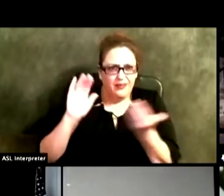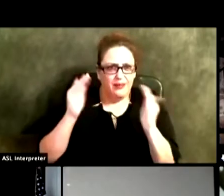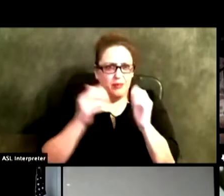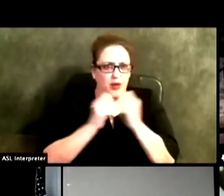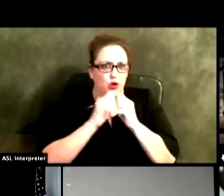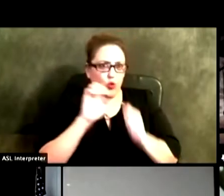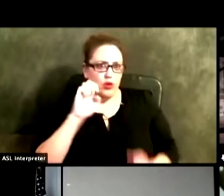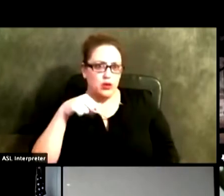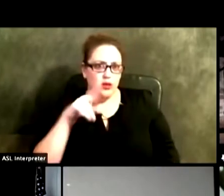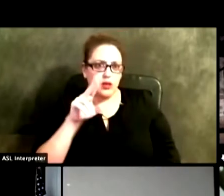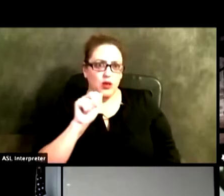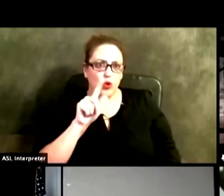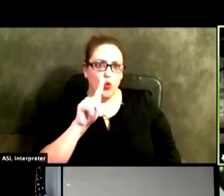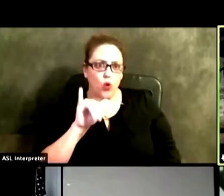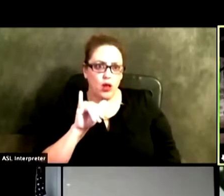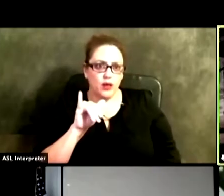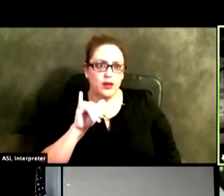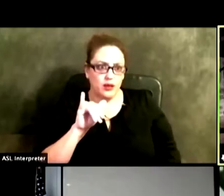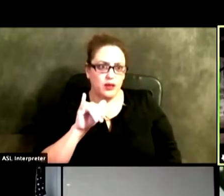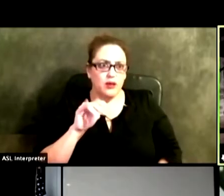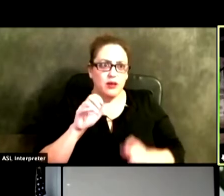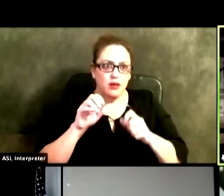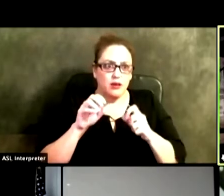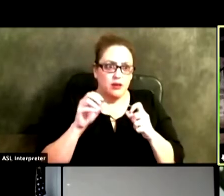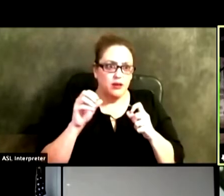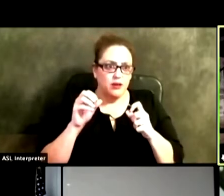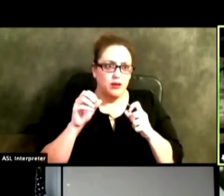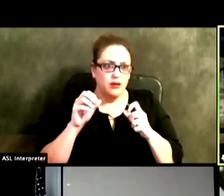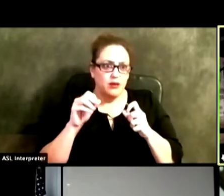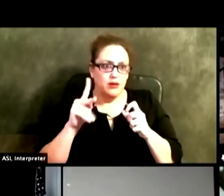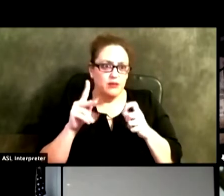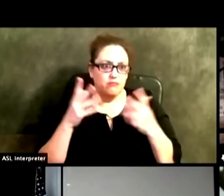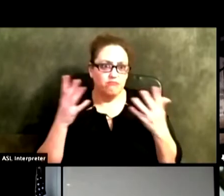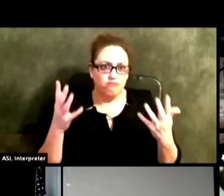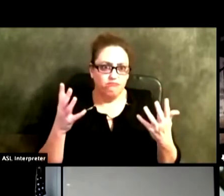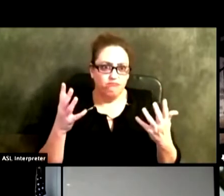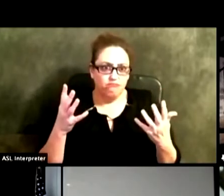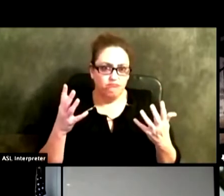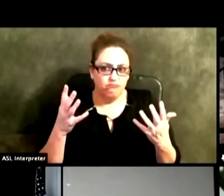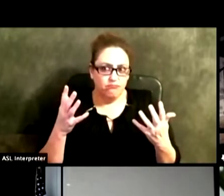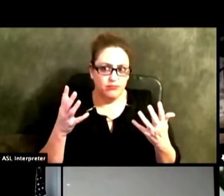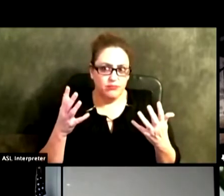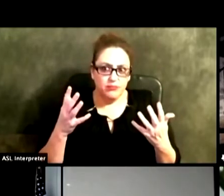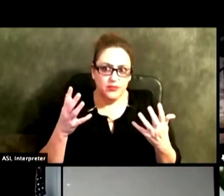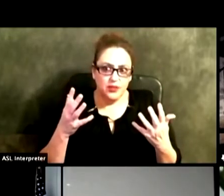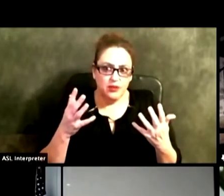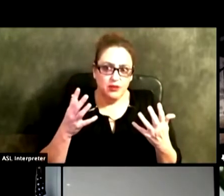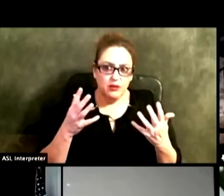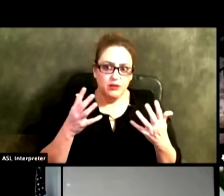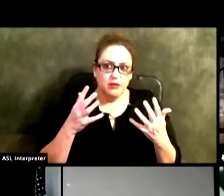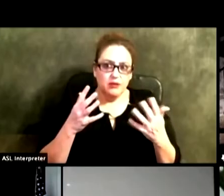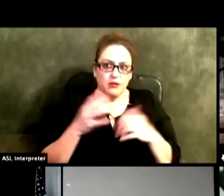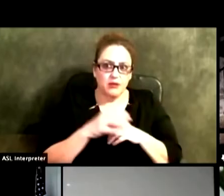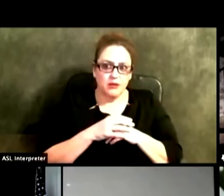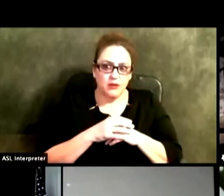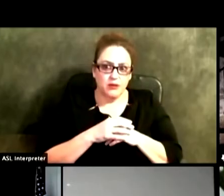Right. Well, thank you. Are we for going to train different officers differently because of